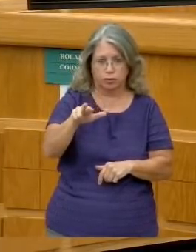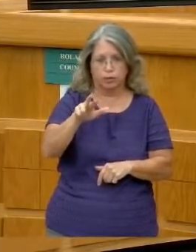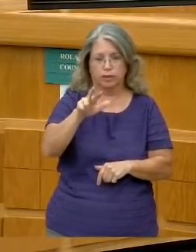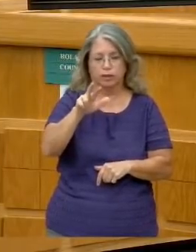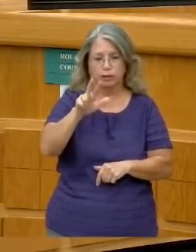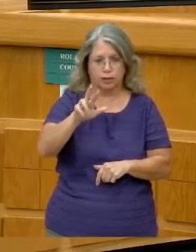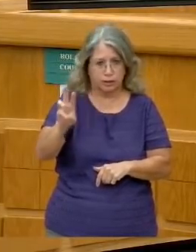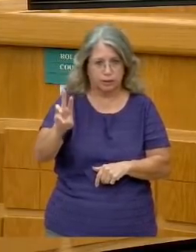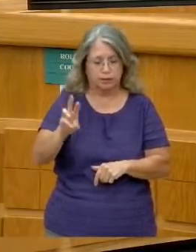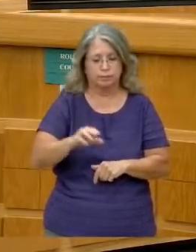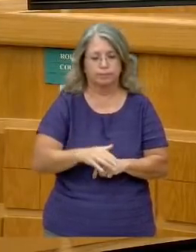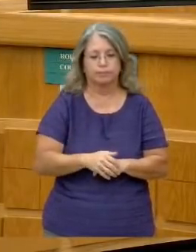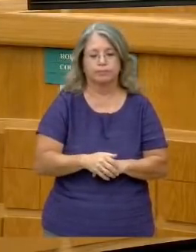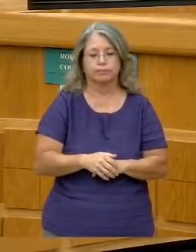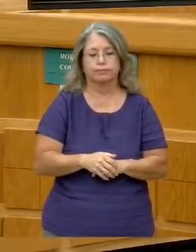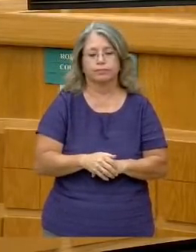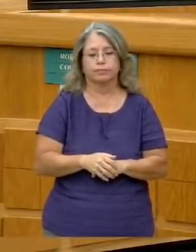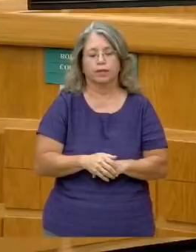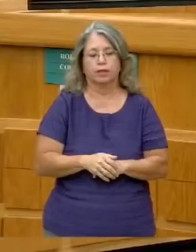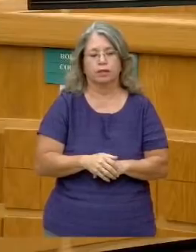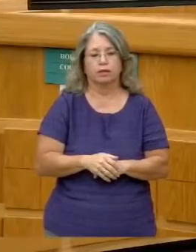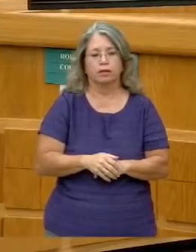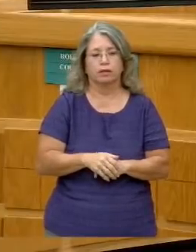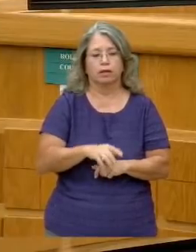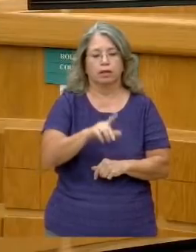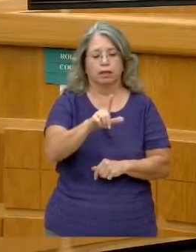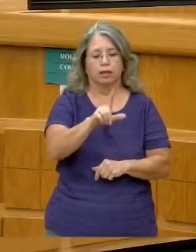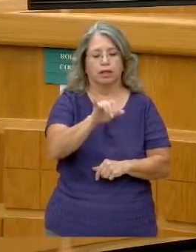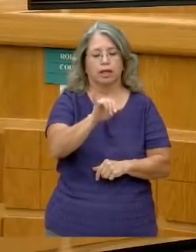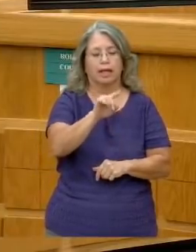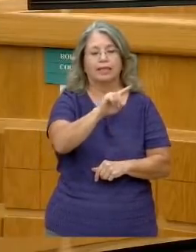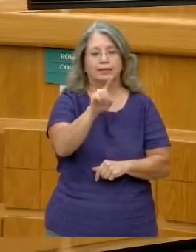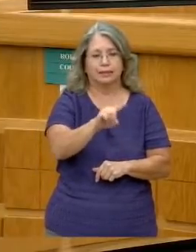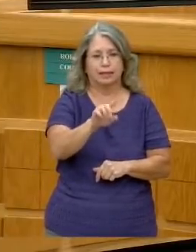826-3336, Lisa Wisner. She's at Liza,